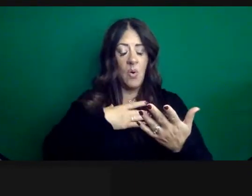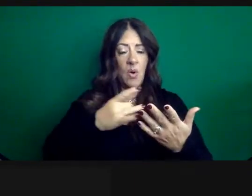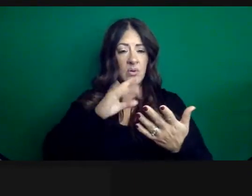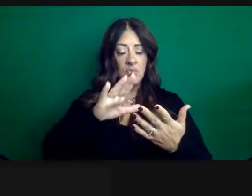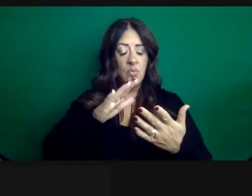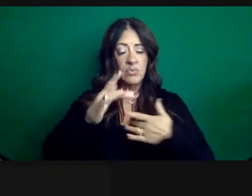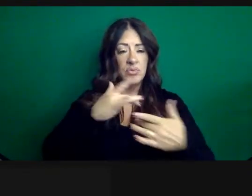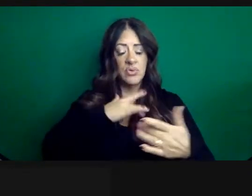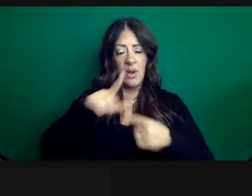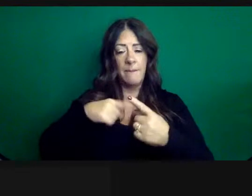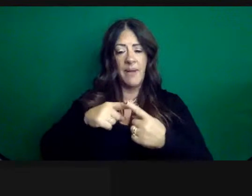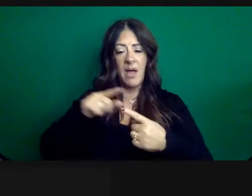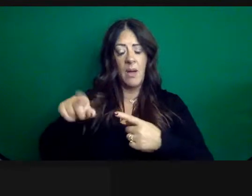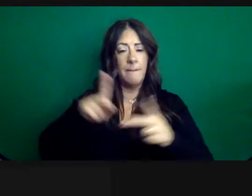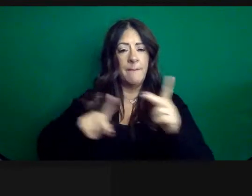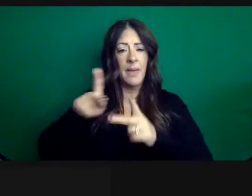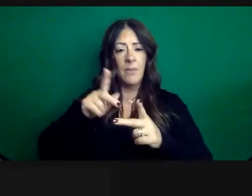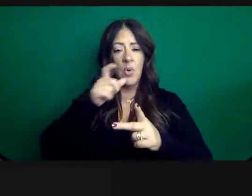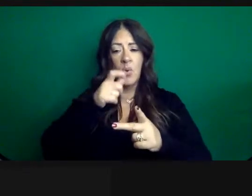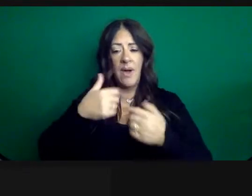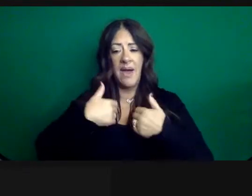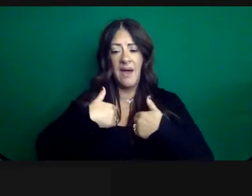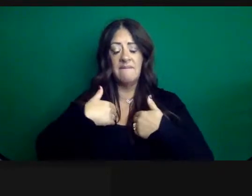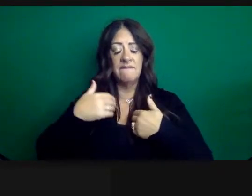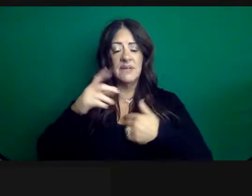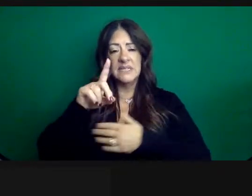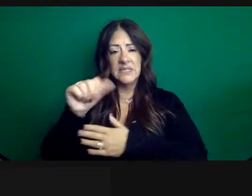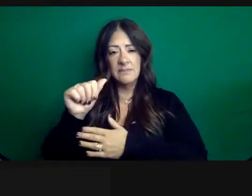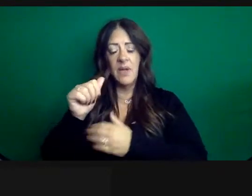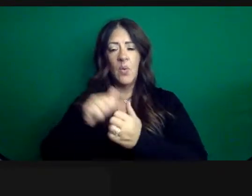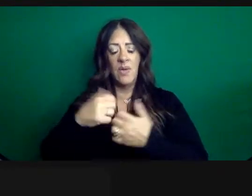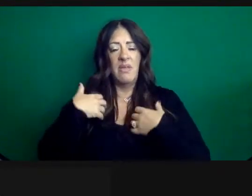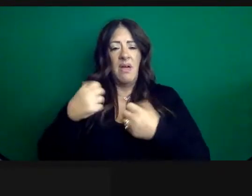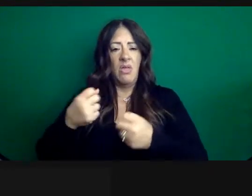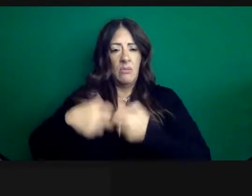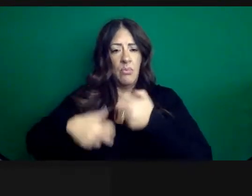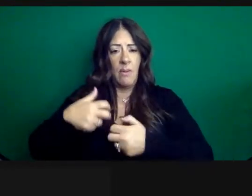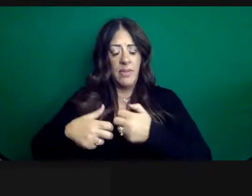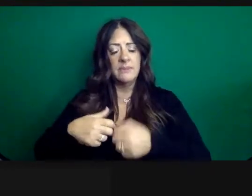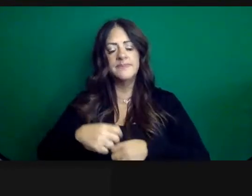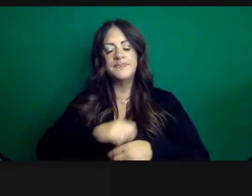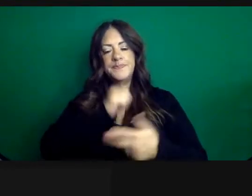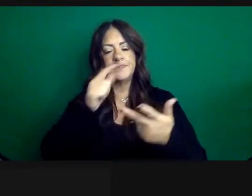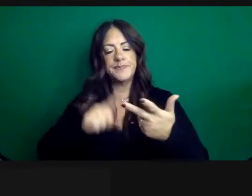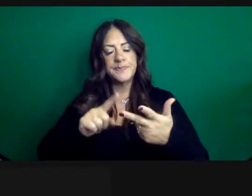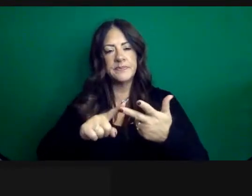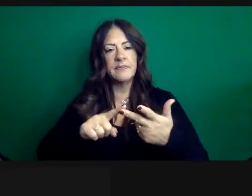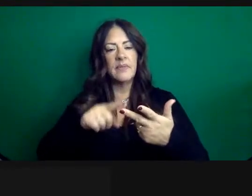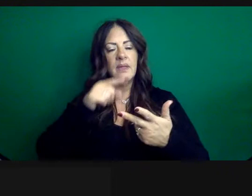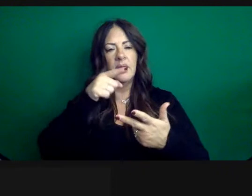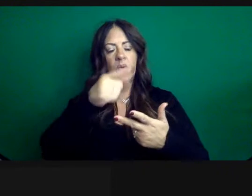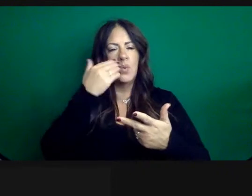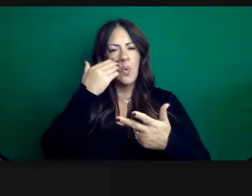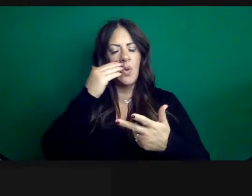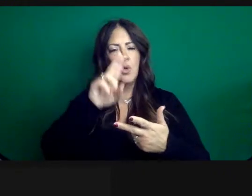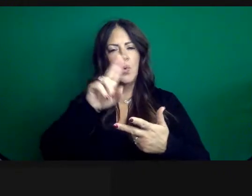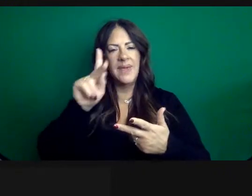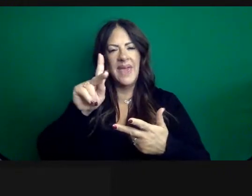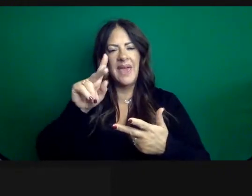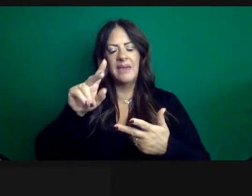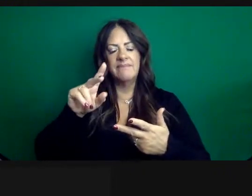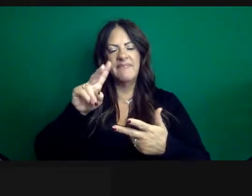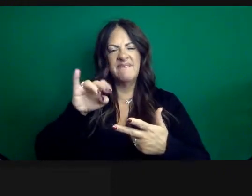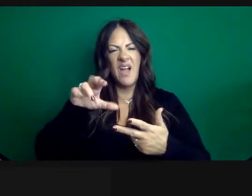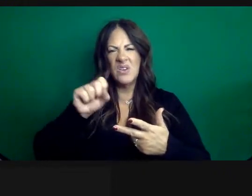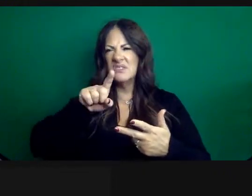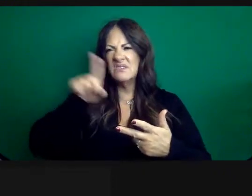second, piggybacking on Claudia's question on the variants, can you list the counties that have confirmed the UK variant? And regarding the two West